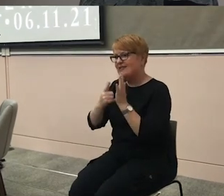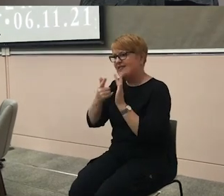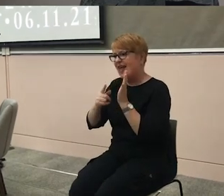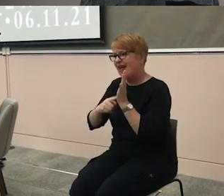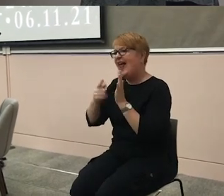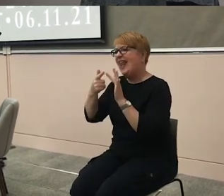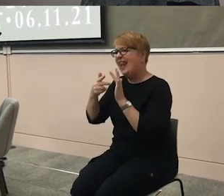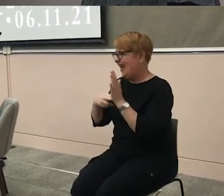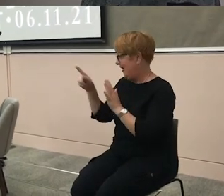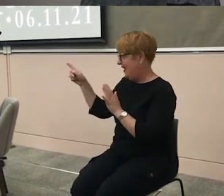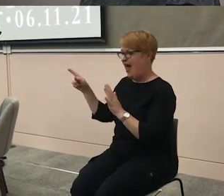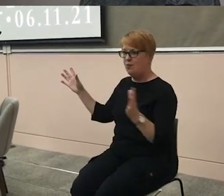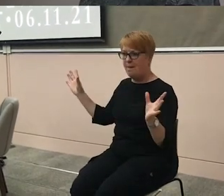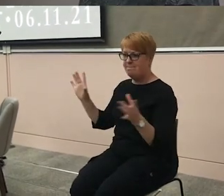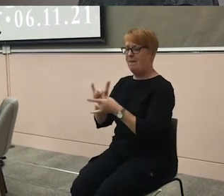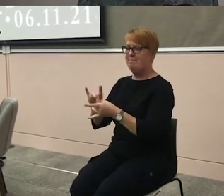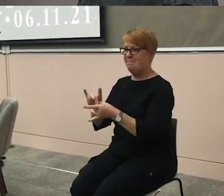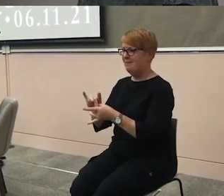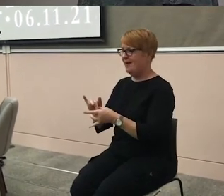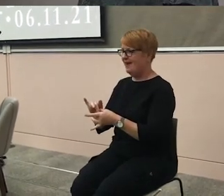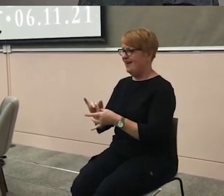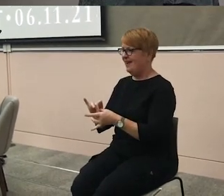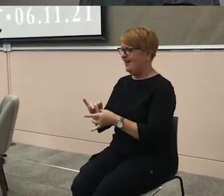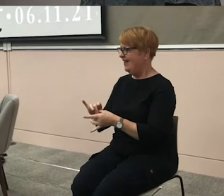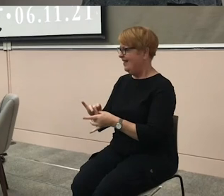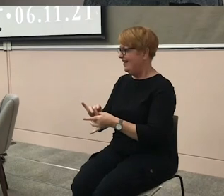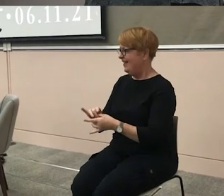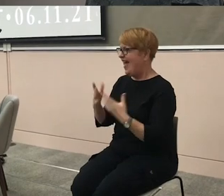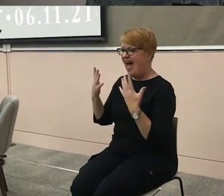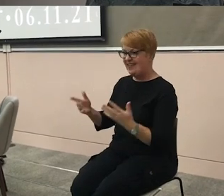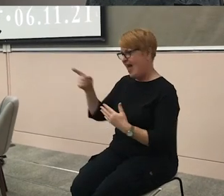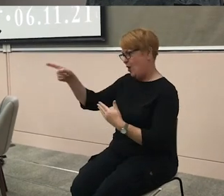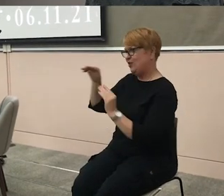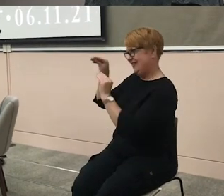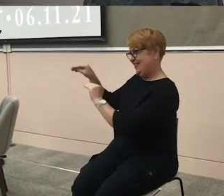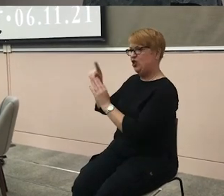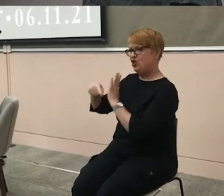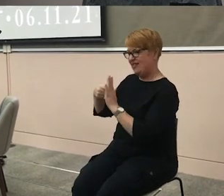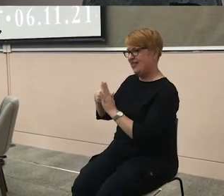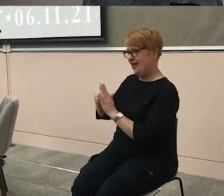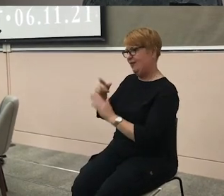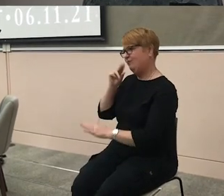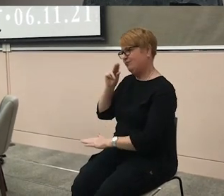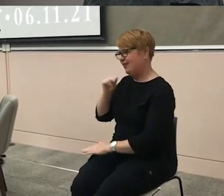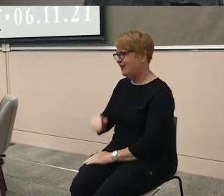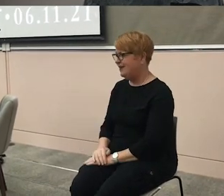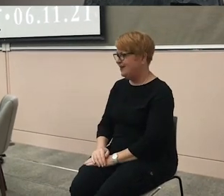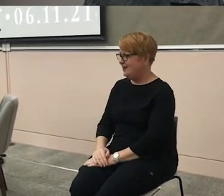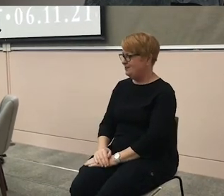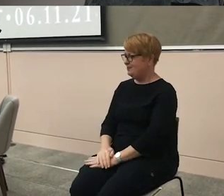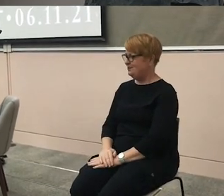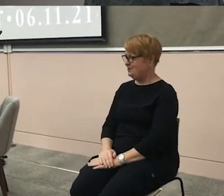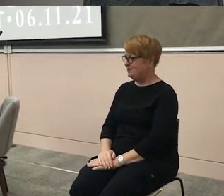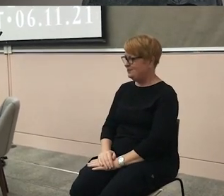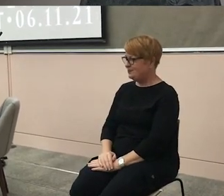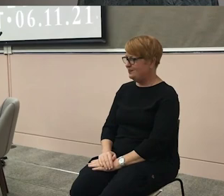and dumpy. That is now teaching Jasleen. You left a voice note for my nani. Yes. And